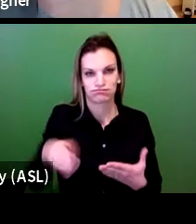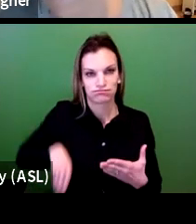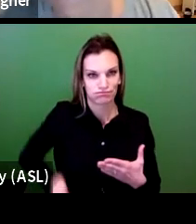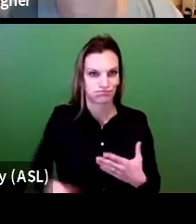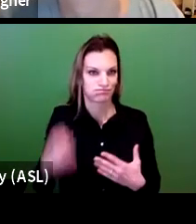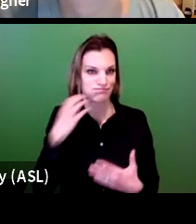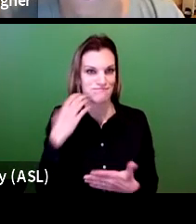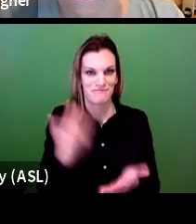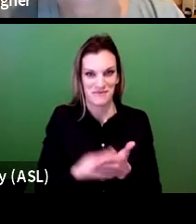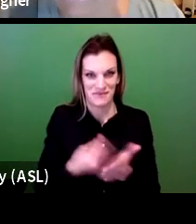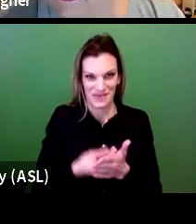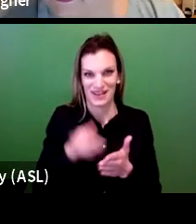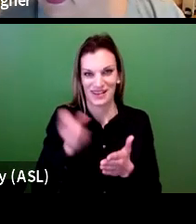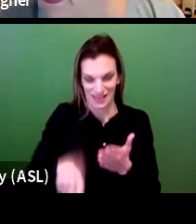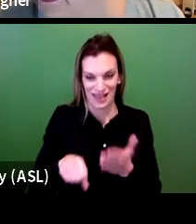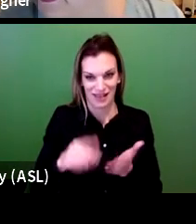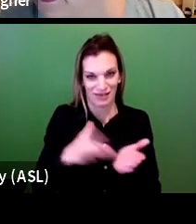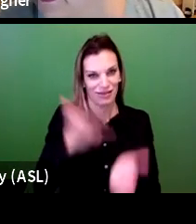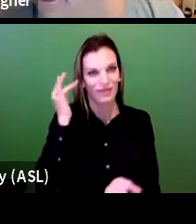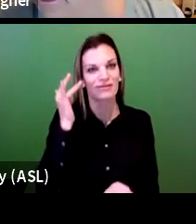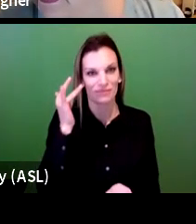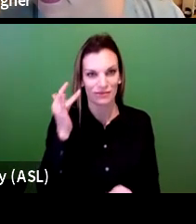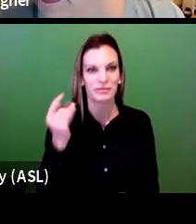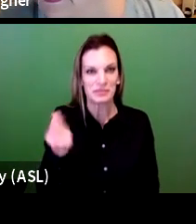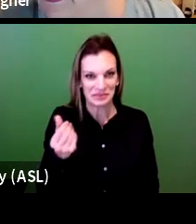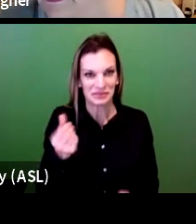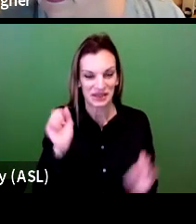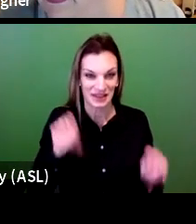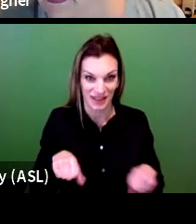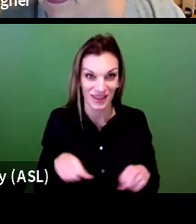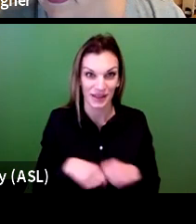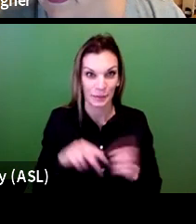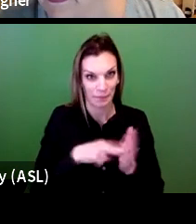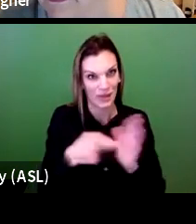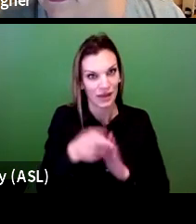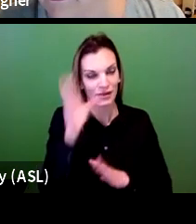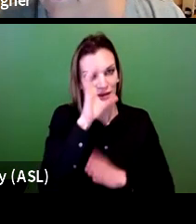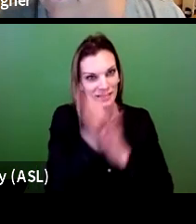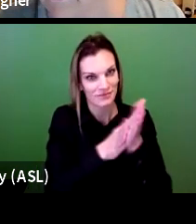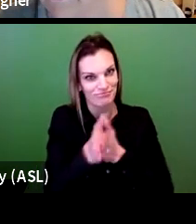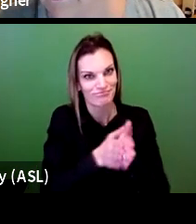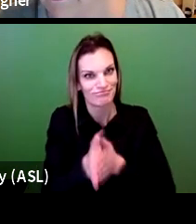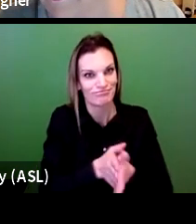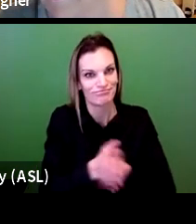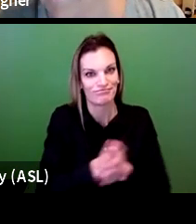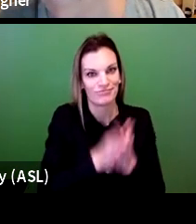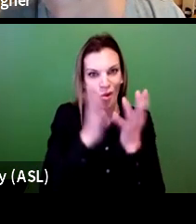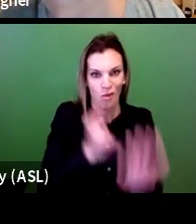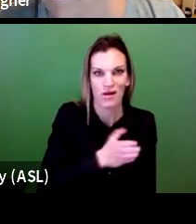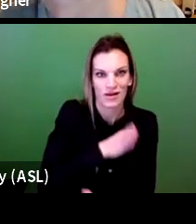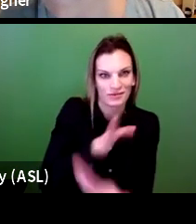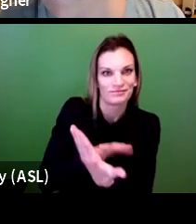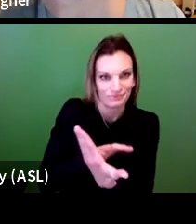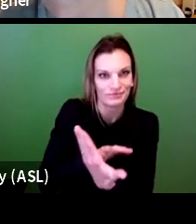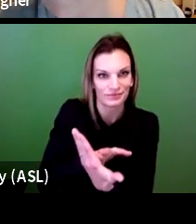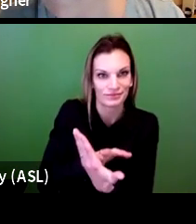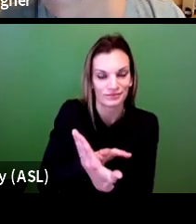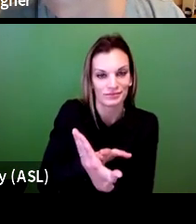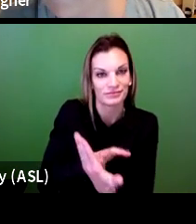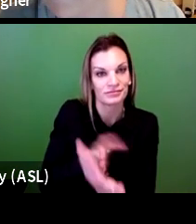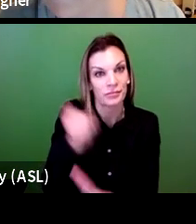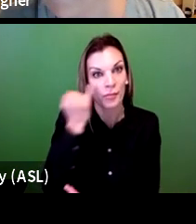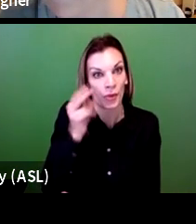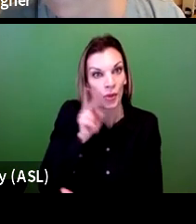and that gives them an incentive to come after people, because if you